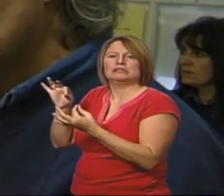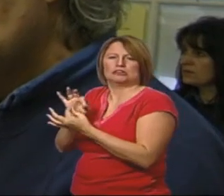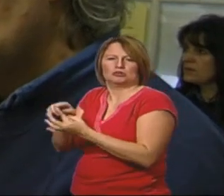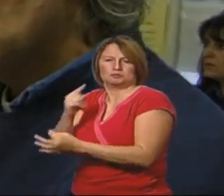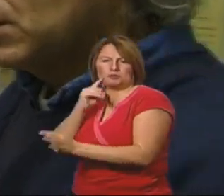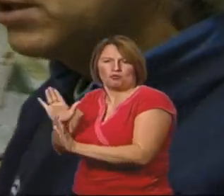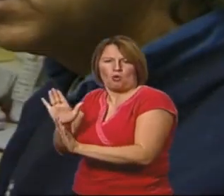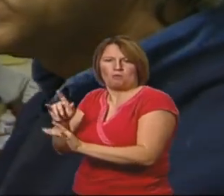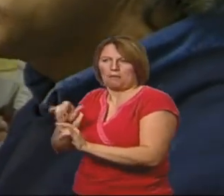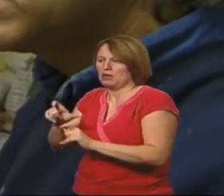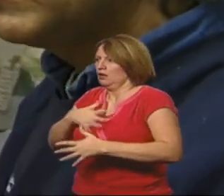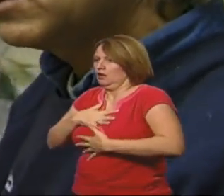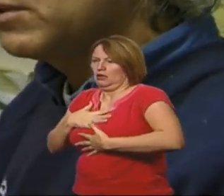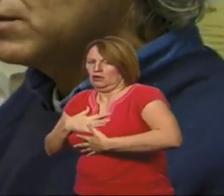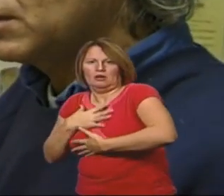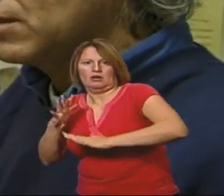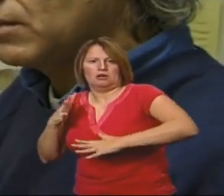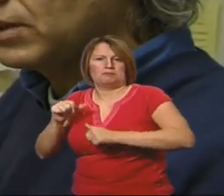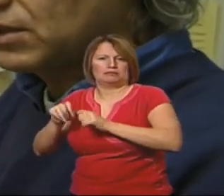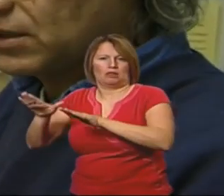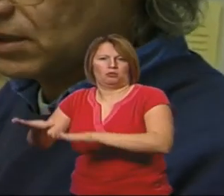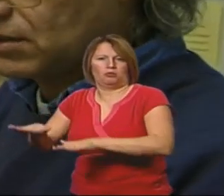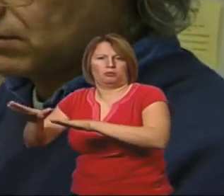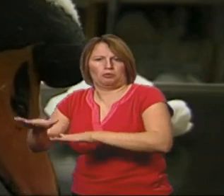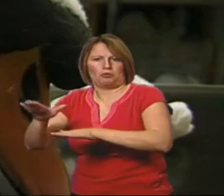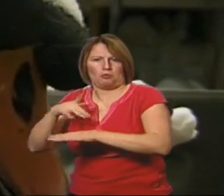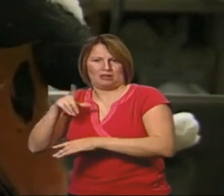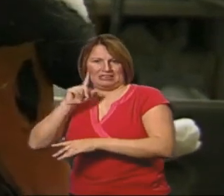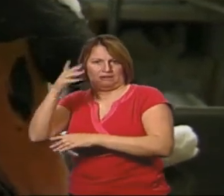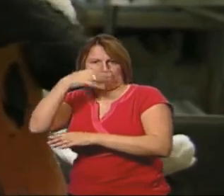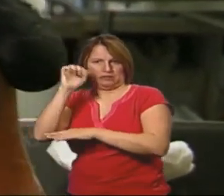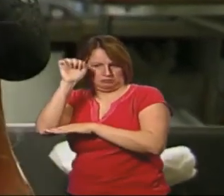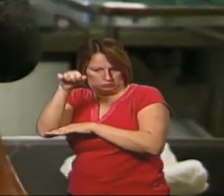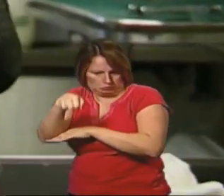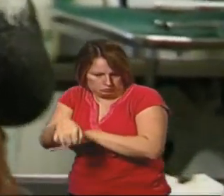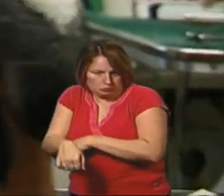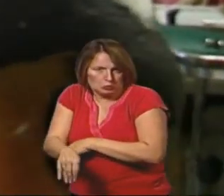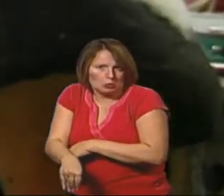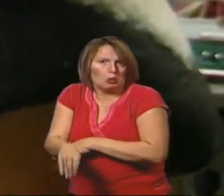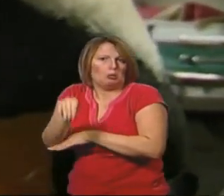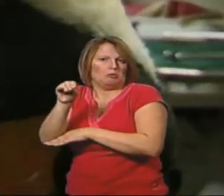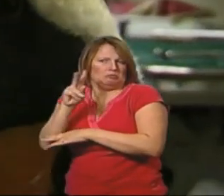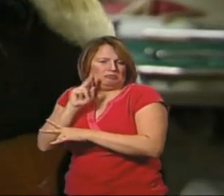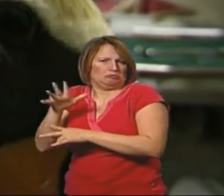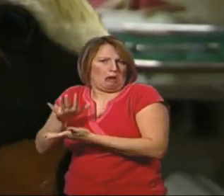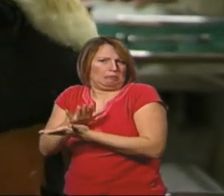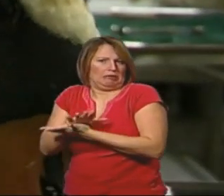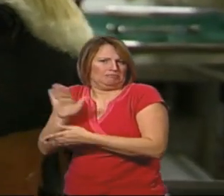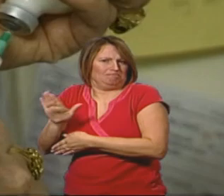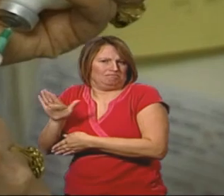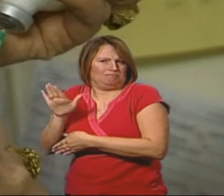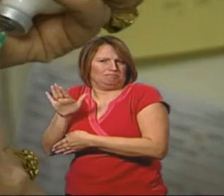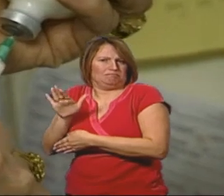much. Just give him time. I don't like the way his neck's so down. Poor chap, we need you better to go back to your